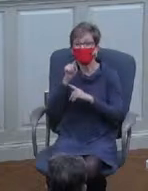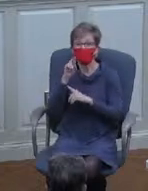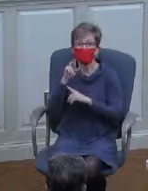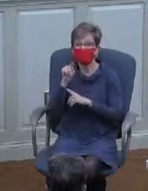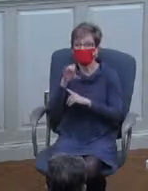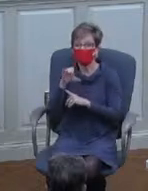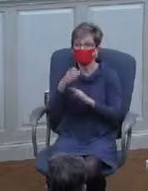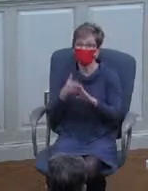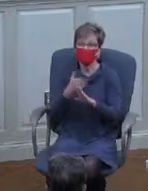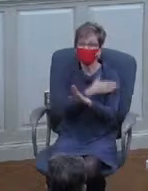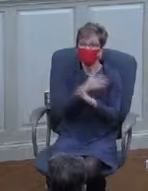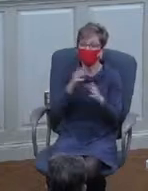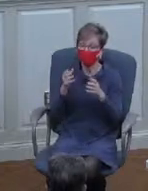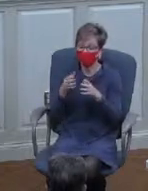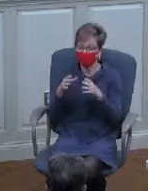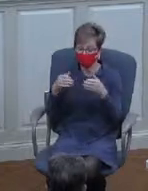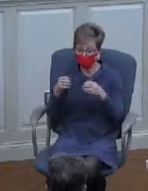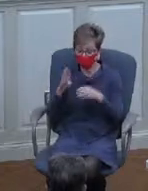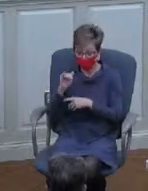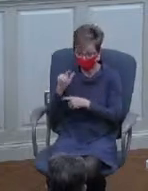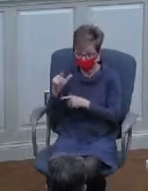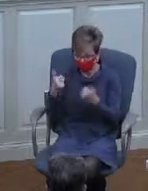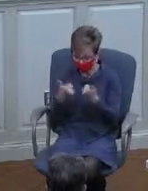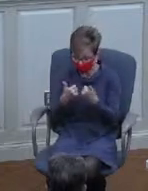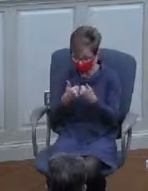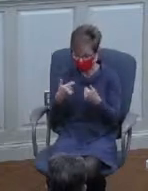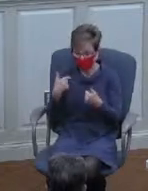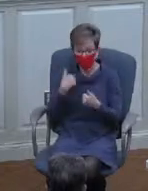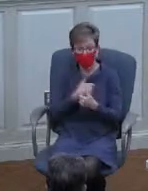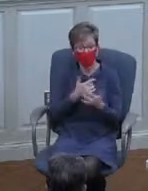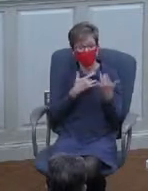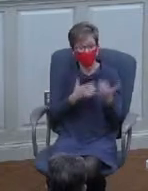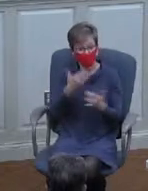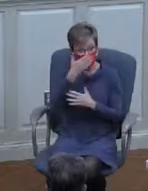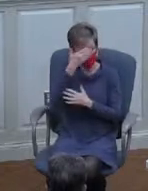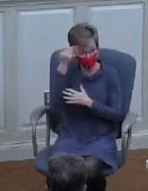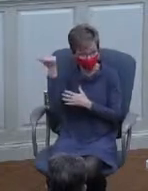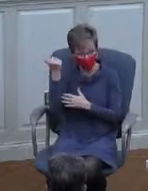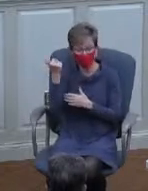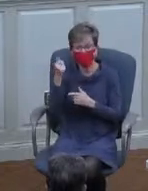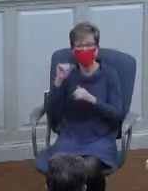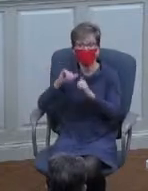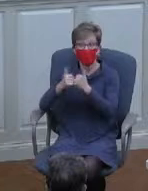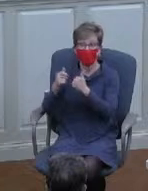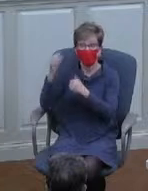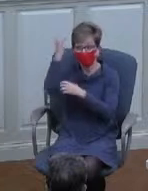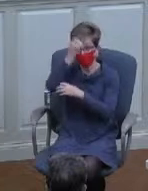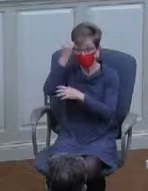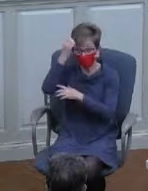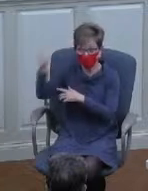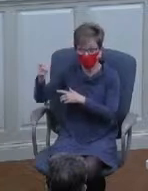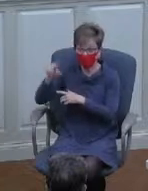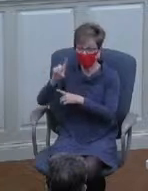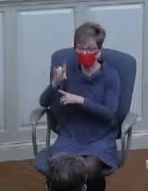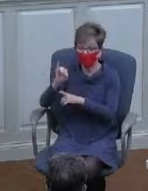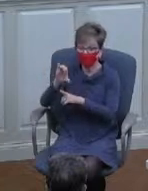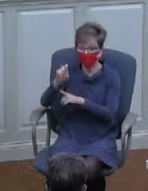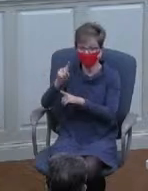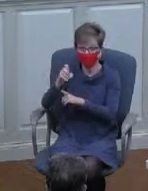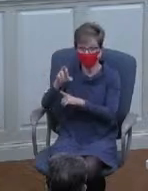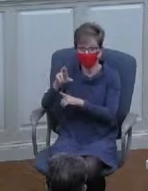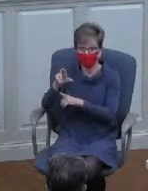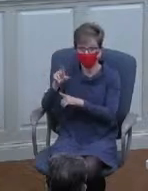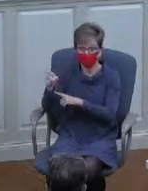games. A forward-looking people, we tend to forget the rise of dictators in Europe 2 generations ago, when